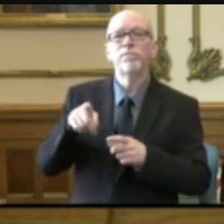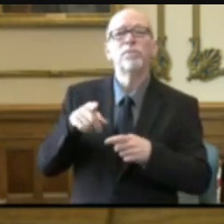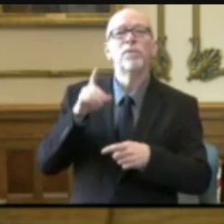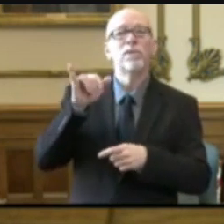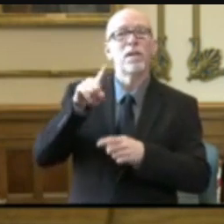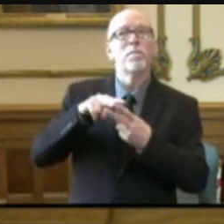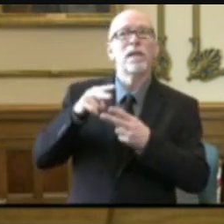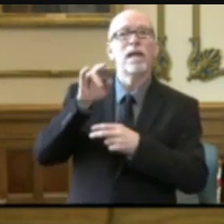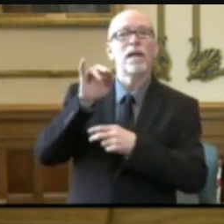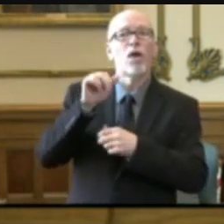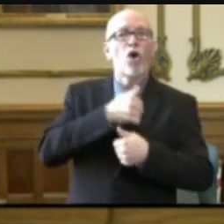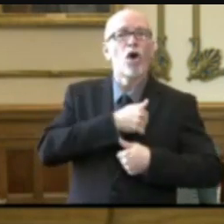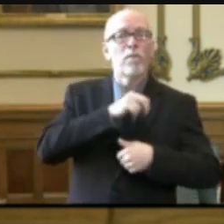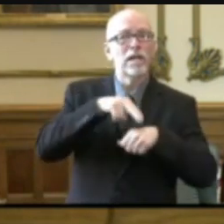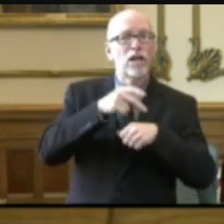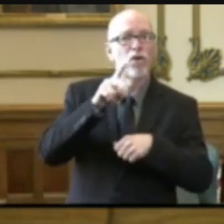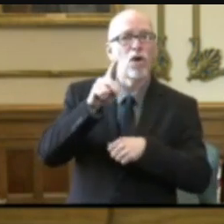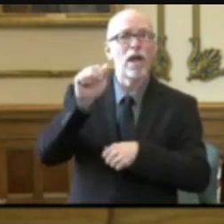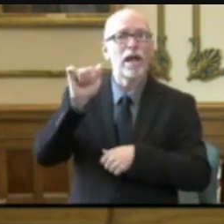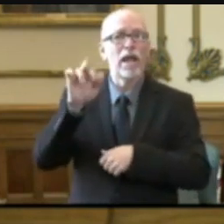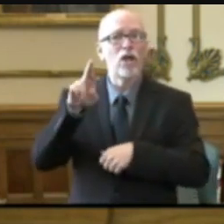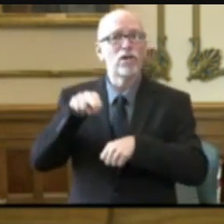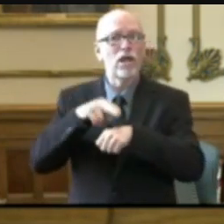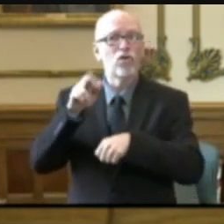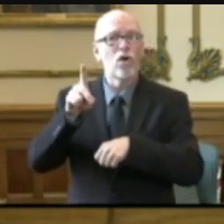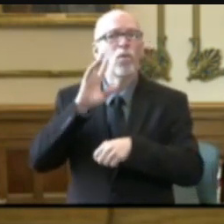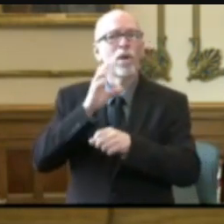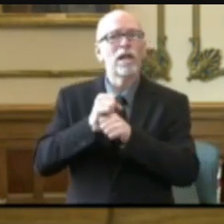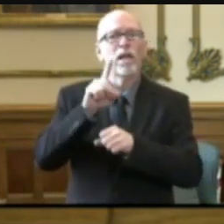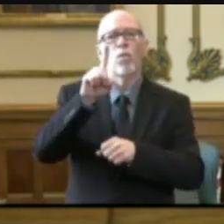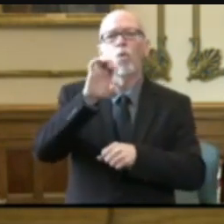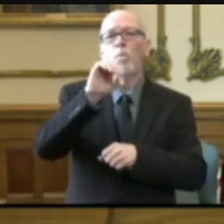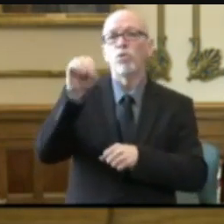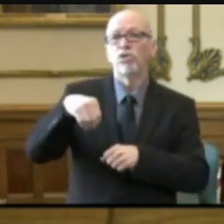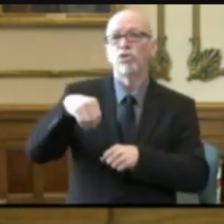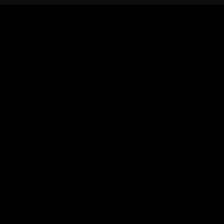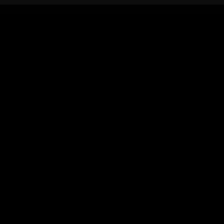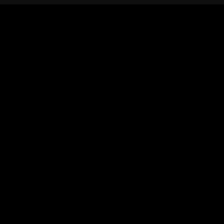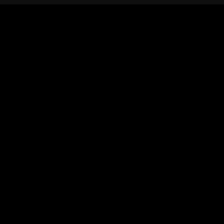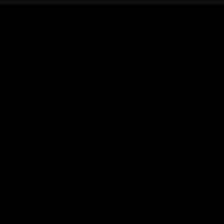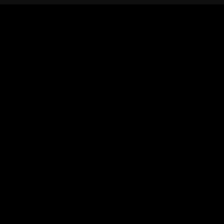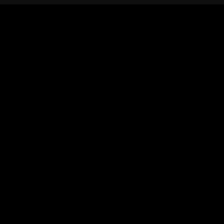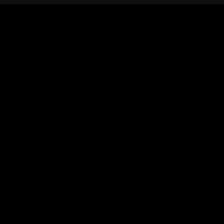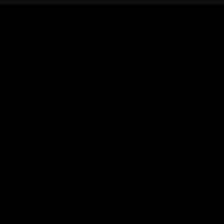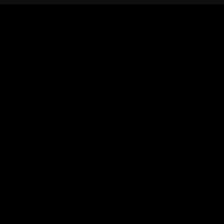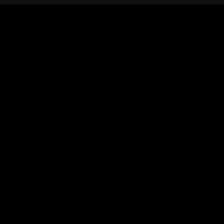the Army National Guard and the Air National Guard to receive 100% reimbursement for the missions